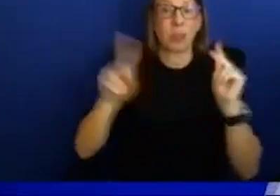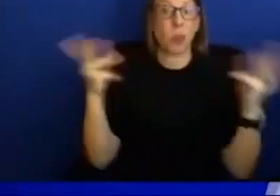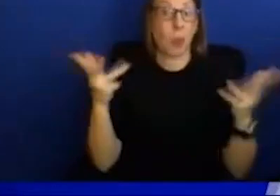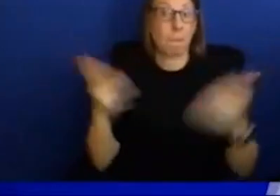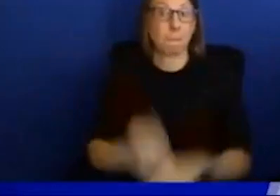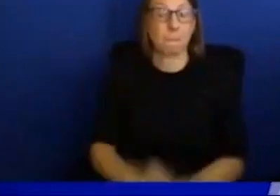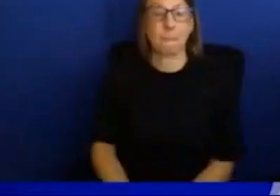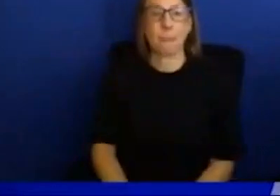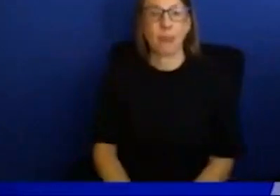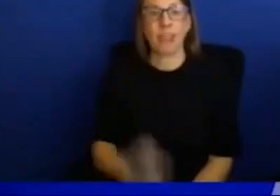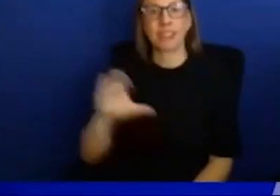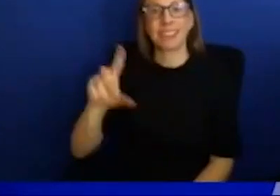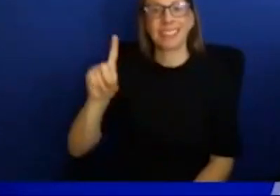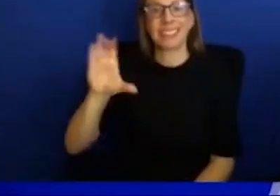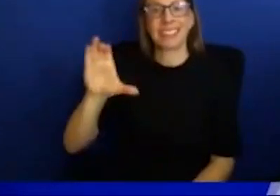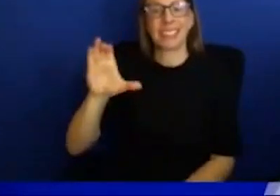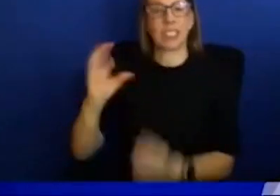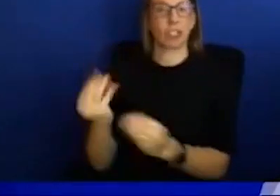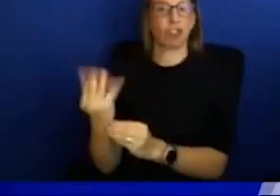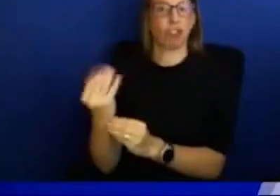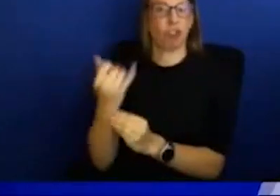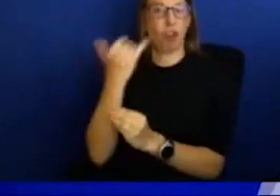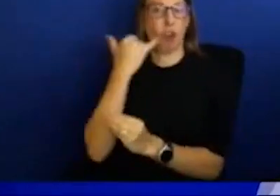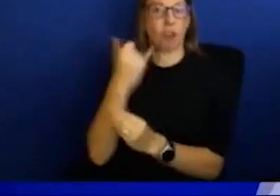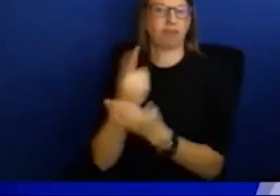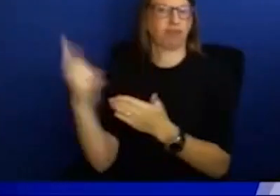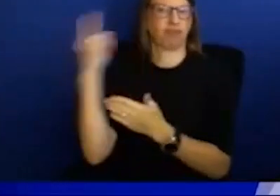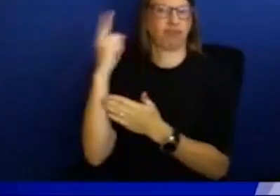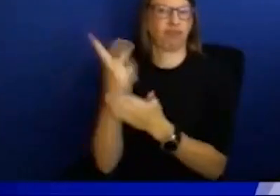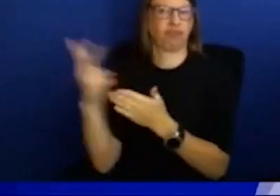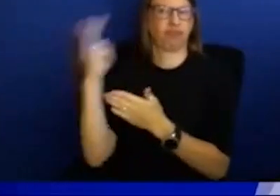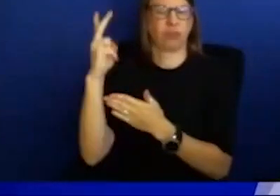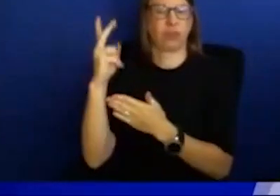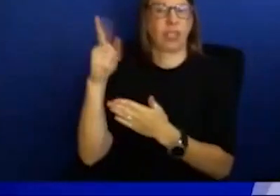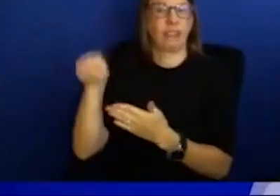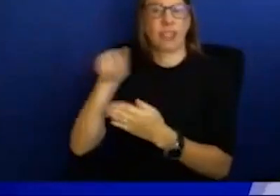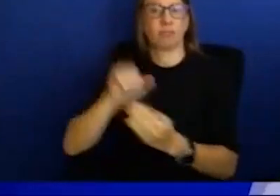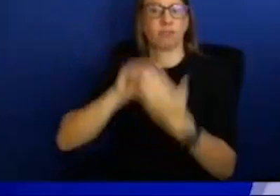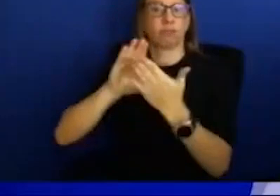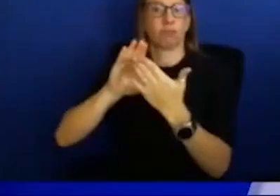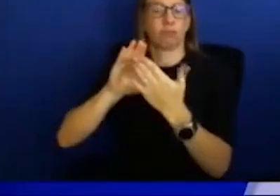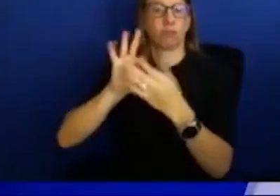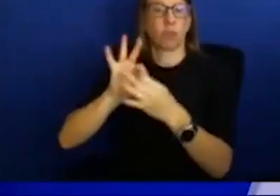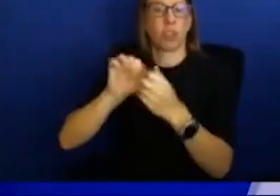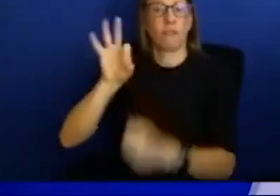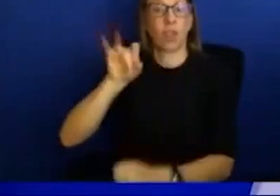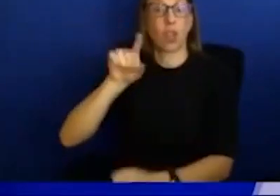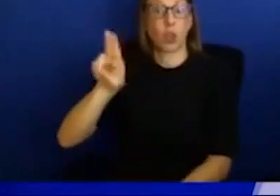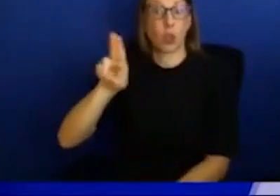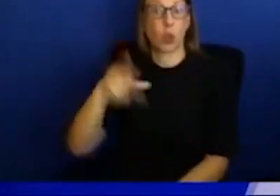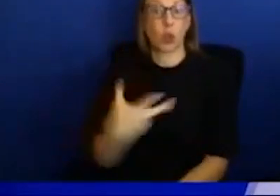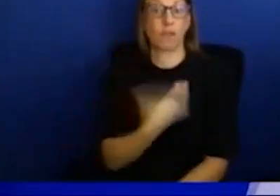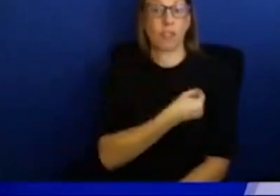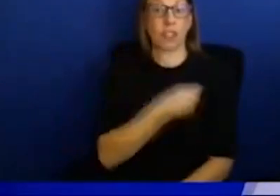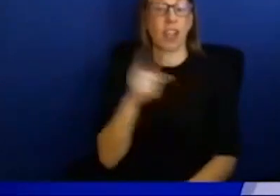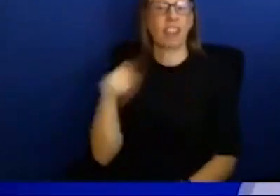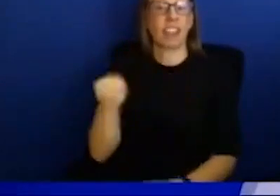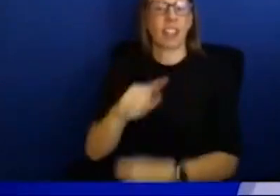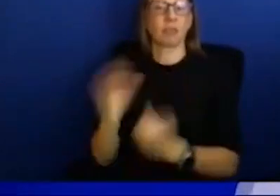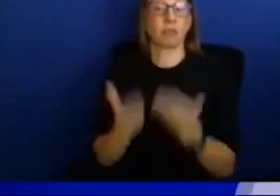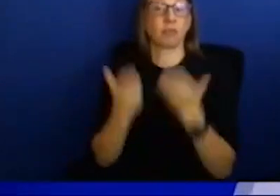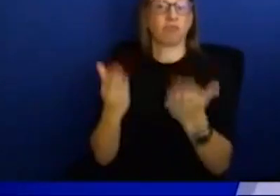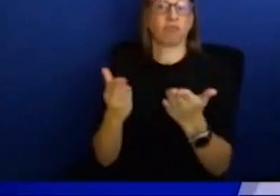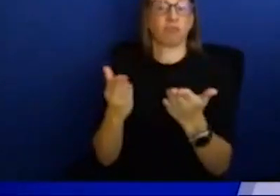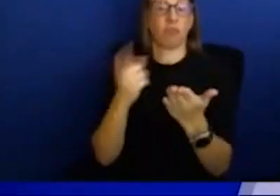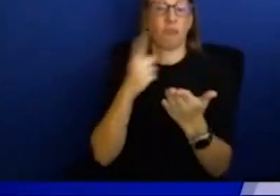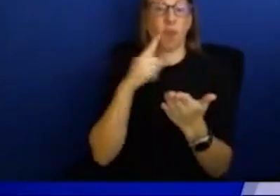CDC call a week or two ago, and they addressed that it was about influenza vaccine, but they did address giving dosing. And you can actually